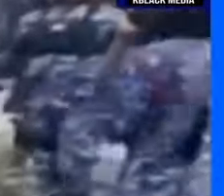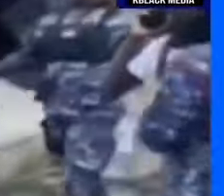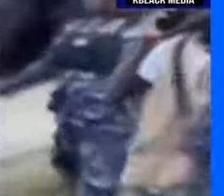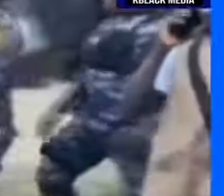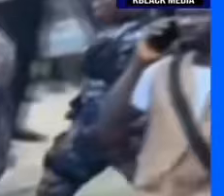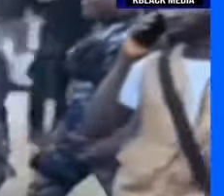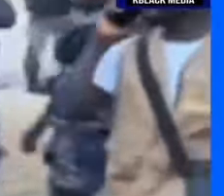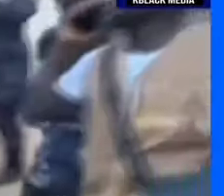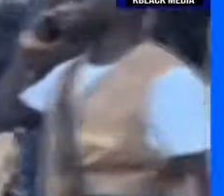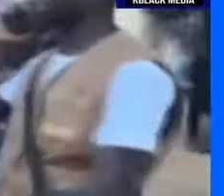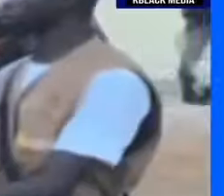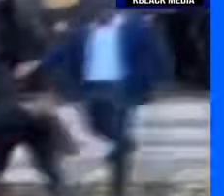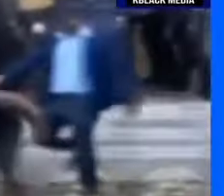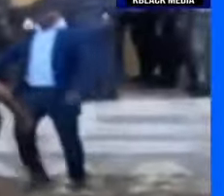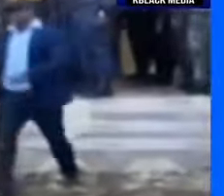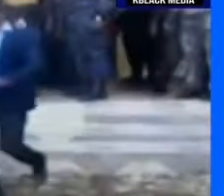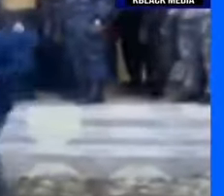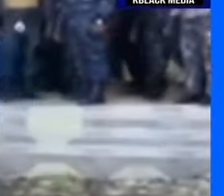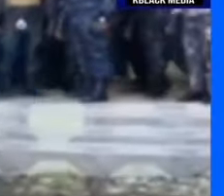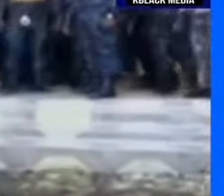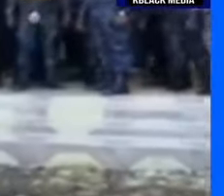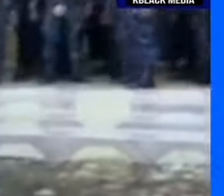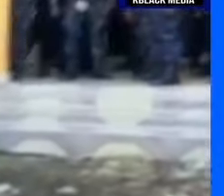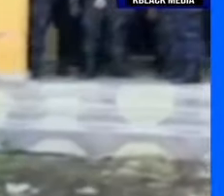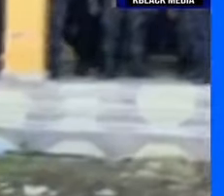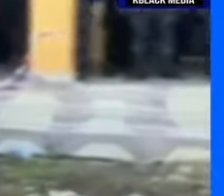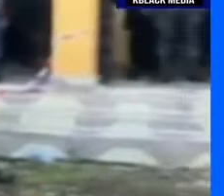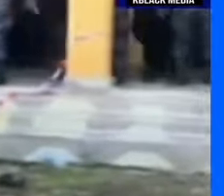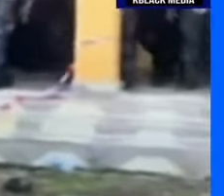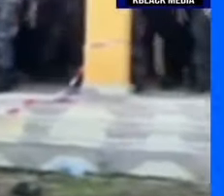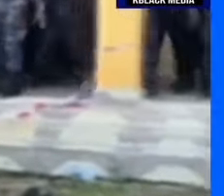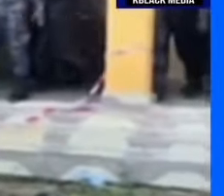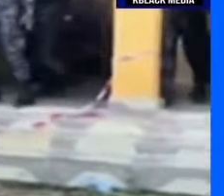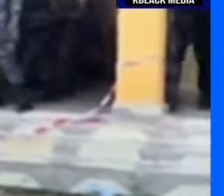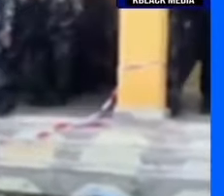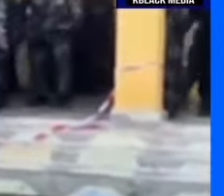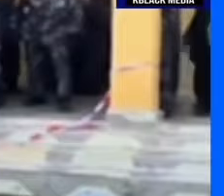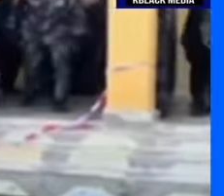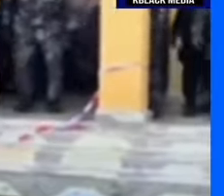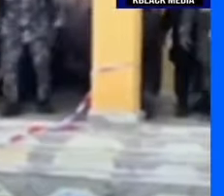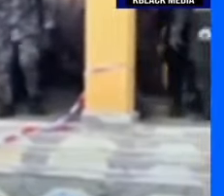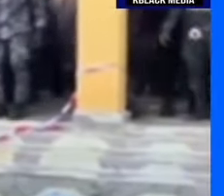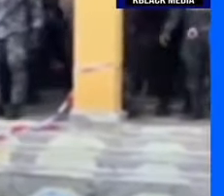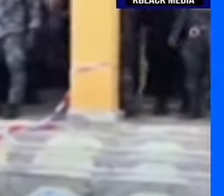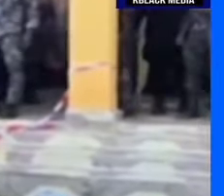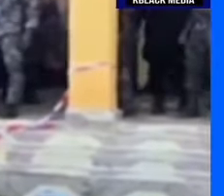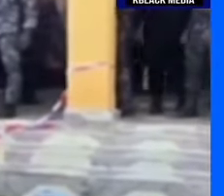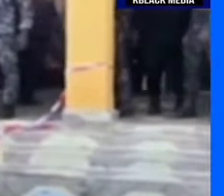abano. And I'm going to call baby for. And through the air, then the police for an kasa and the betting tambala boxes no. And the call.